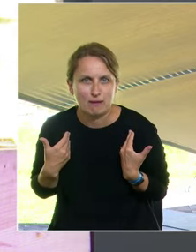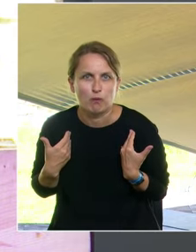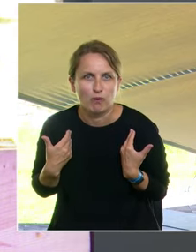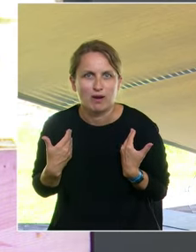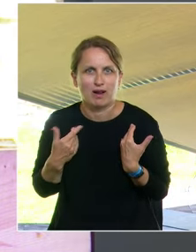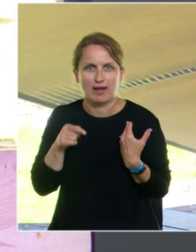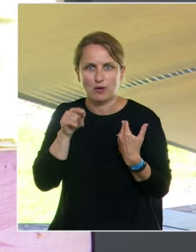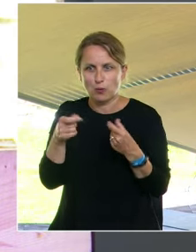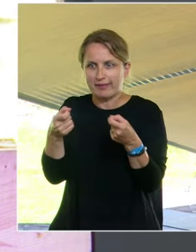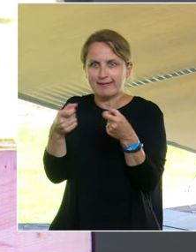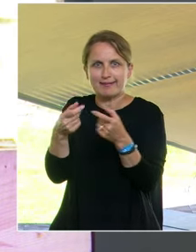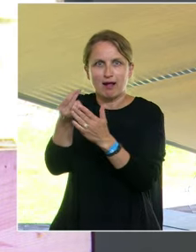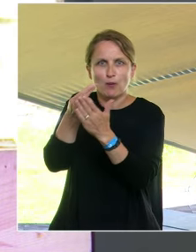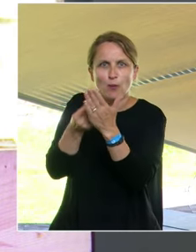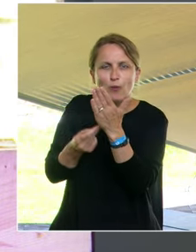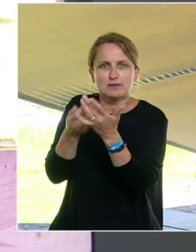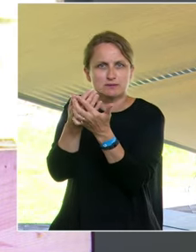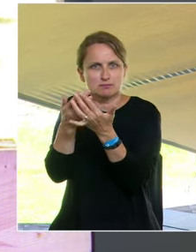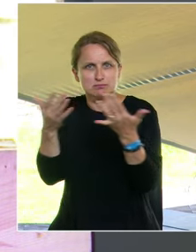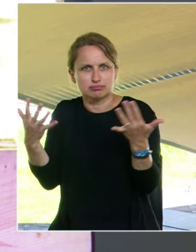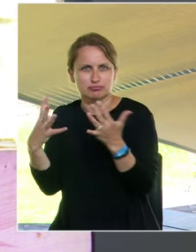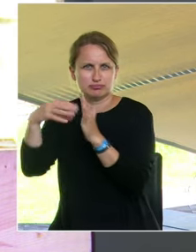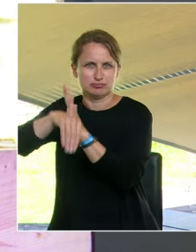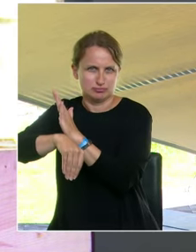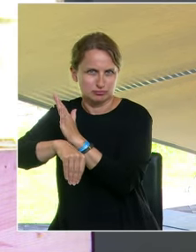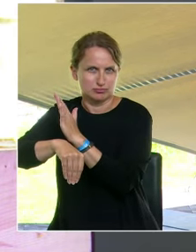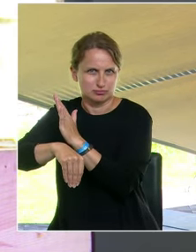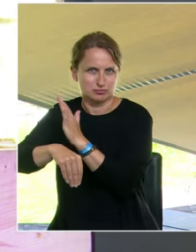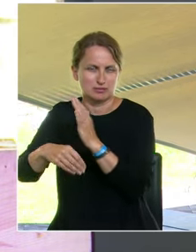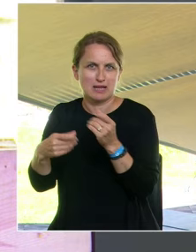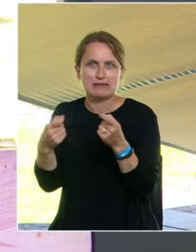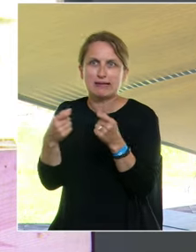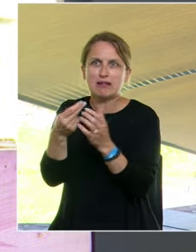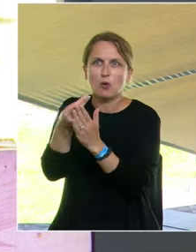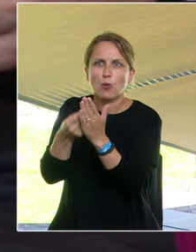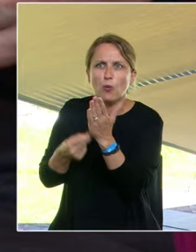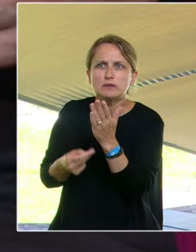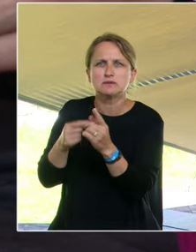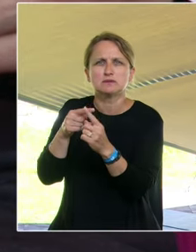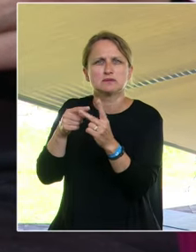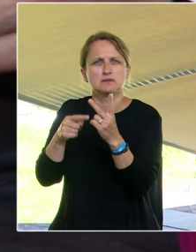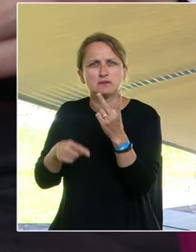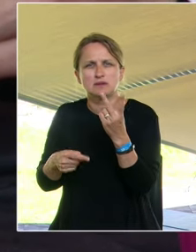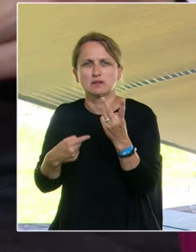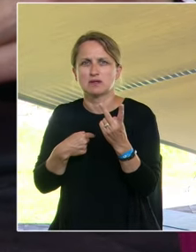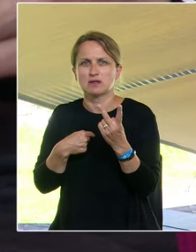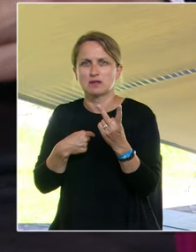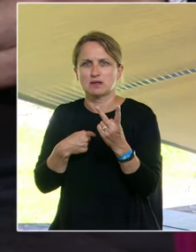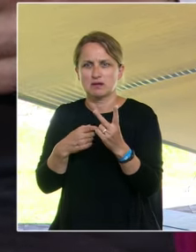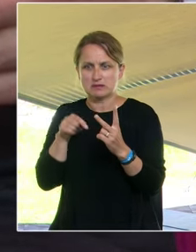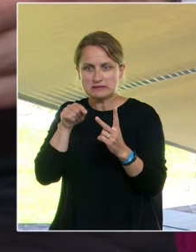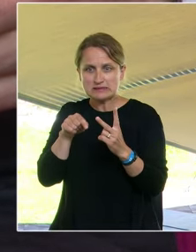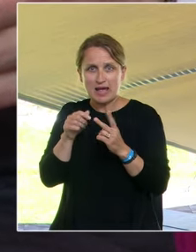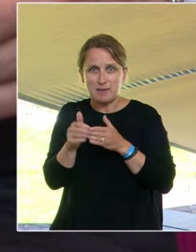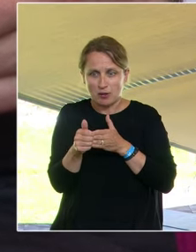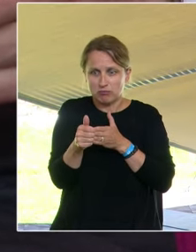tried to discuss the potentials of digital art and how this in many ways is driving the economy. So this is why we